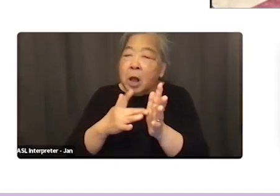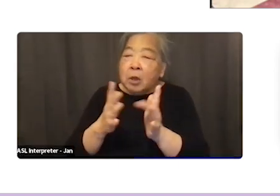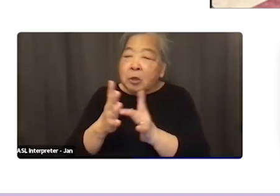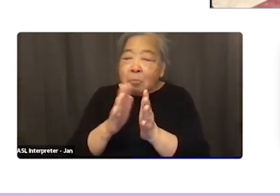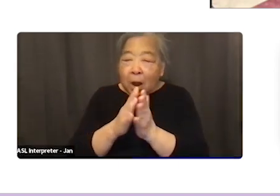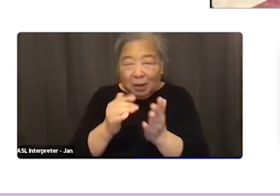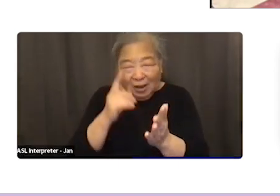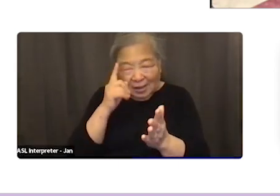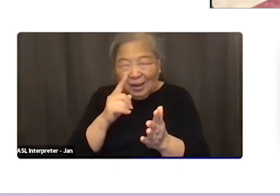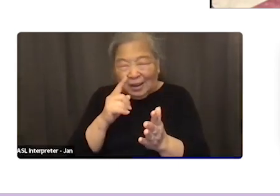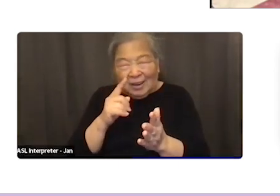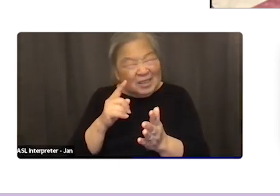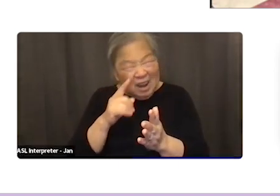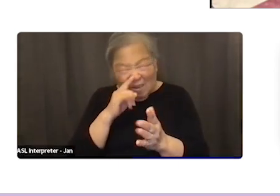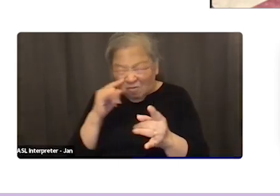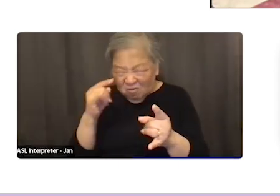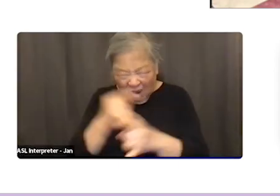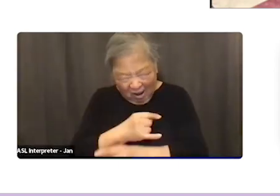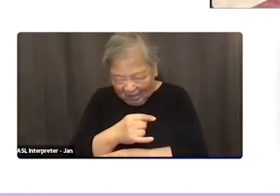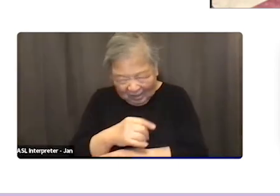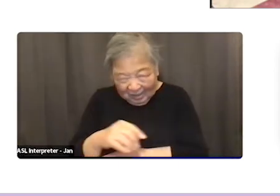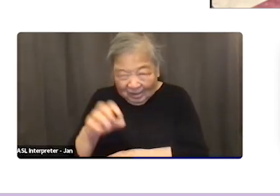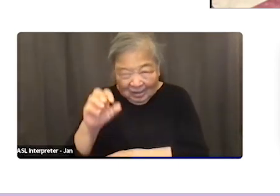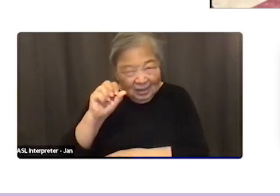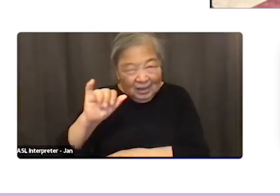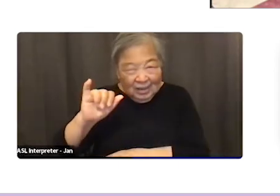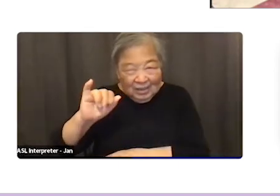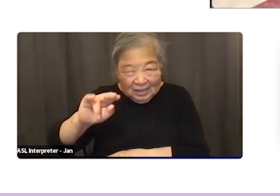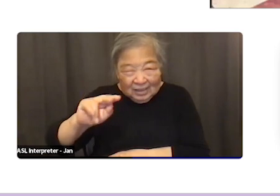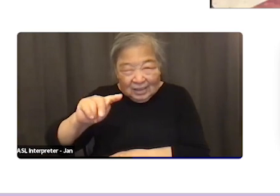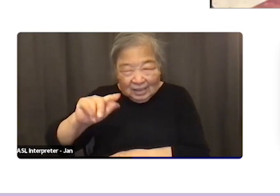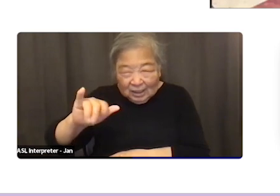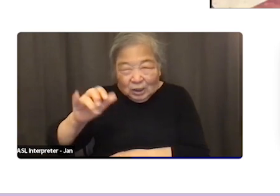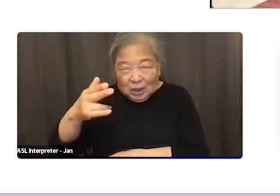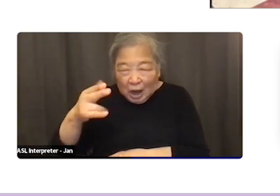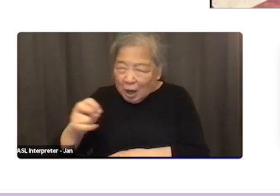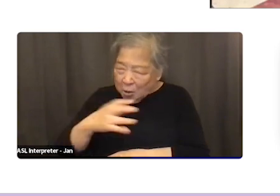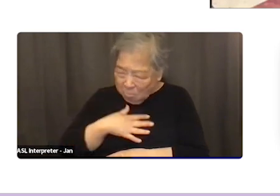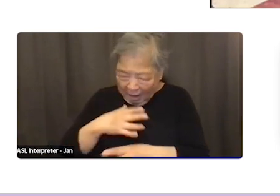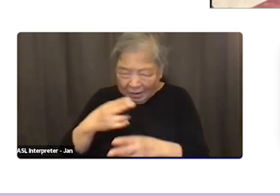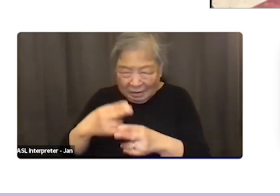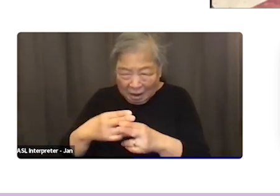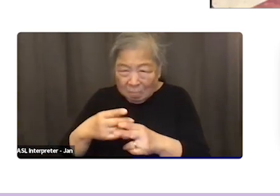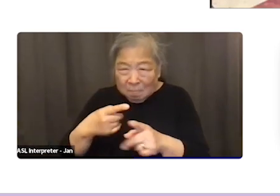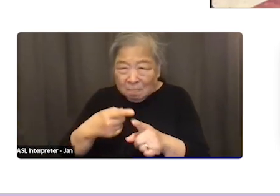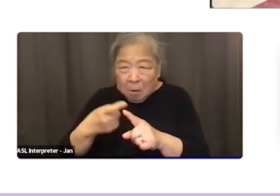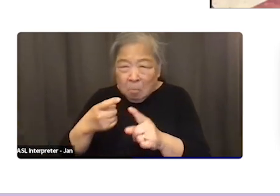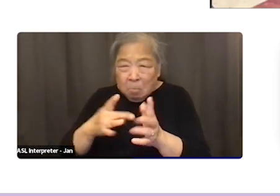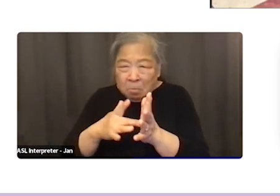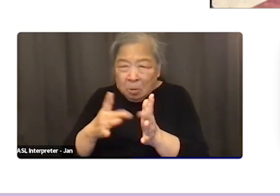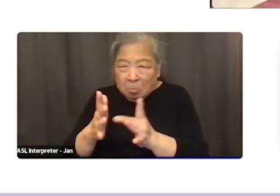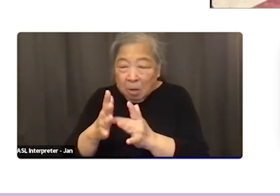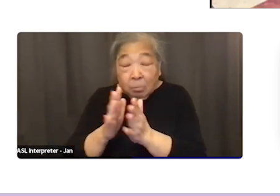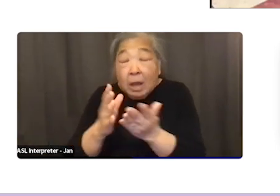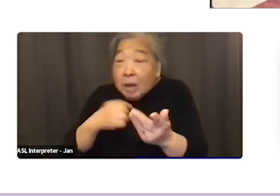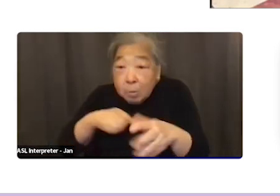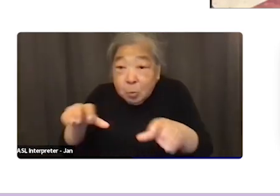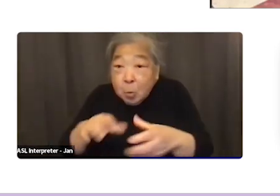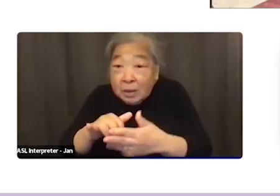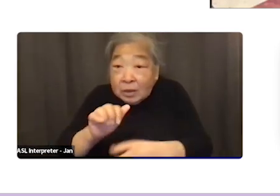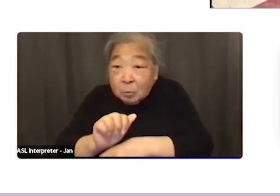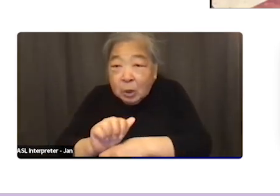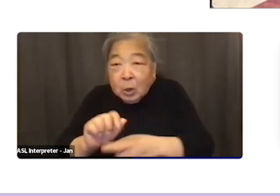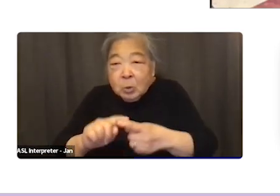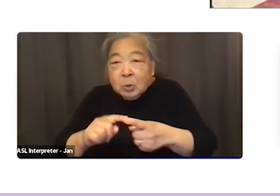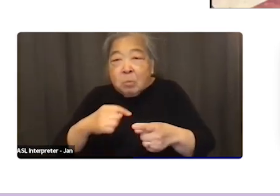ironic that I had a biblical name and I'm doing this work. That to me is just like